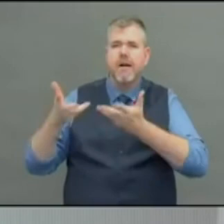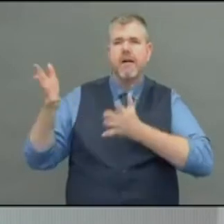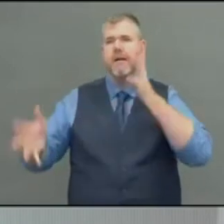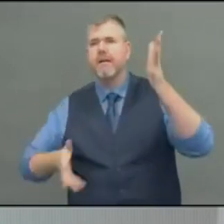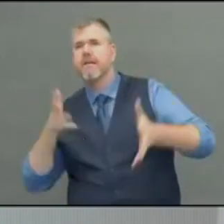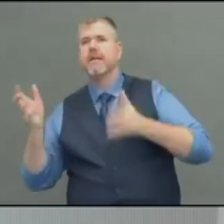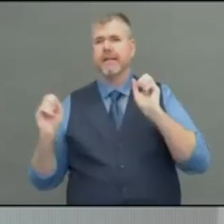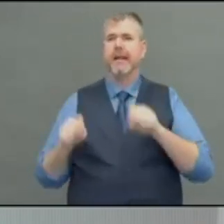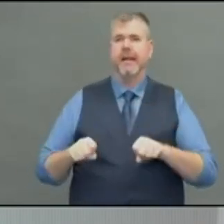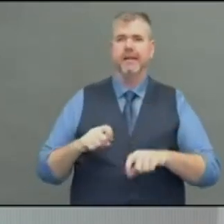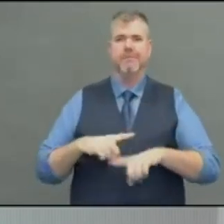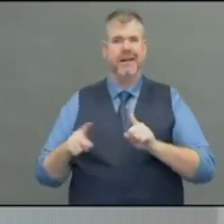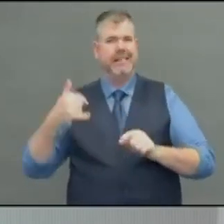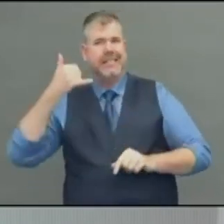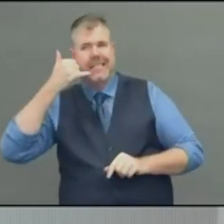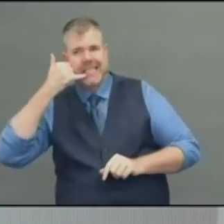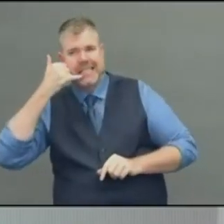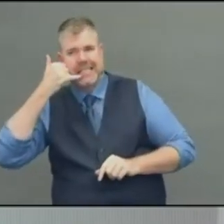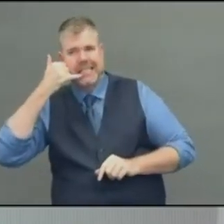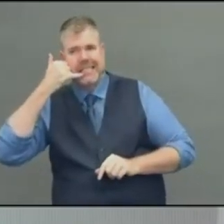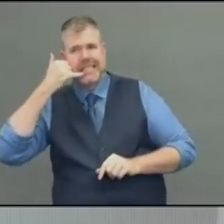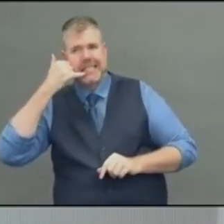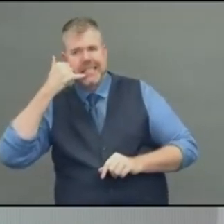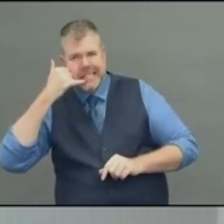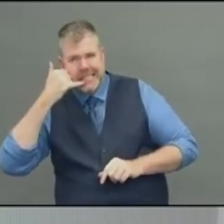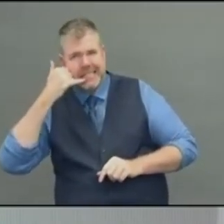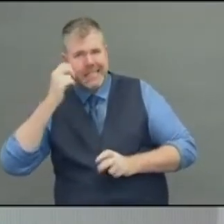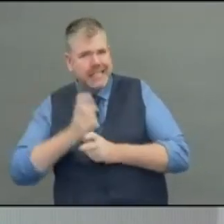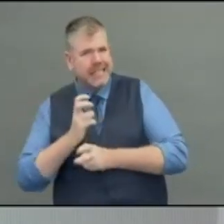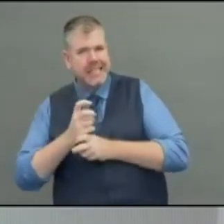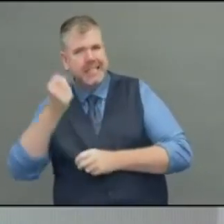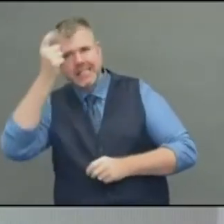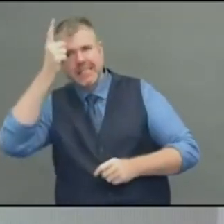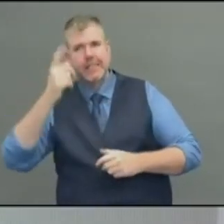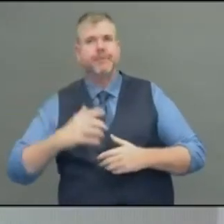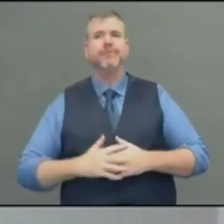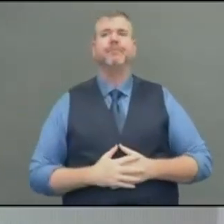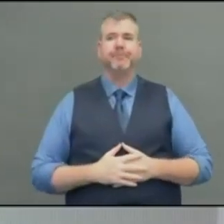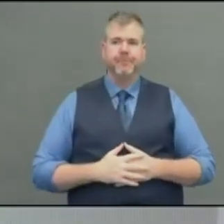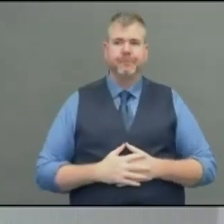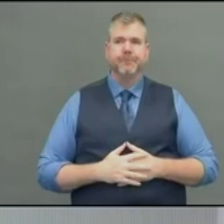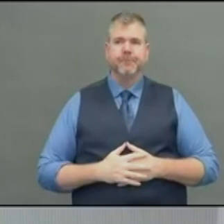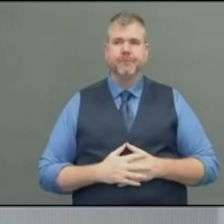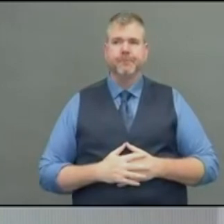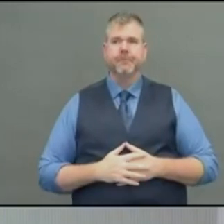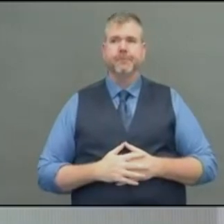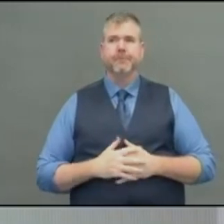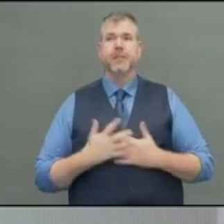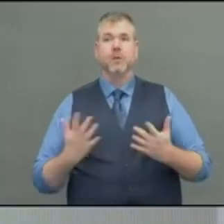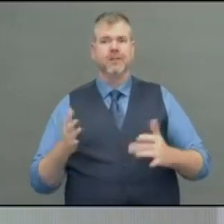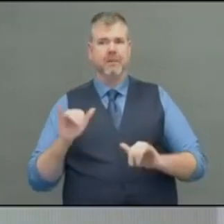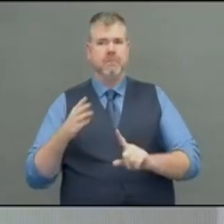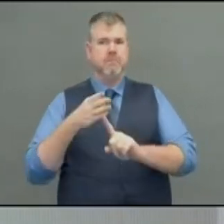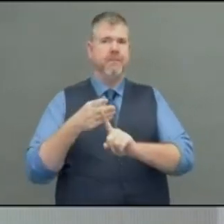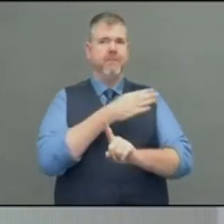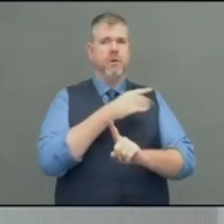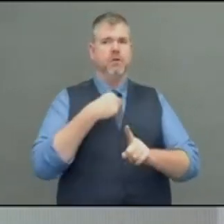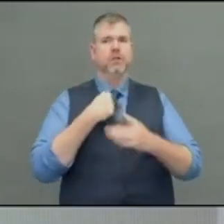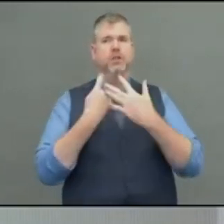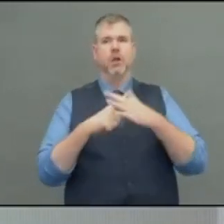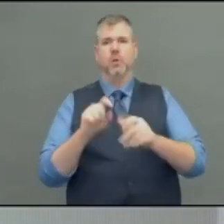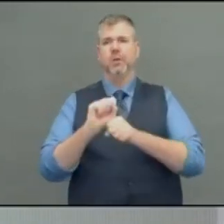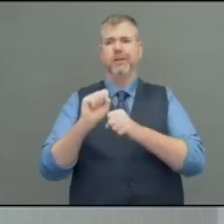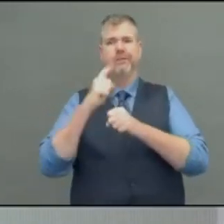quite challenging. And so had we known about this service, because this was before I started working for the program, had we known